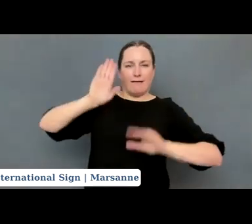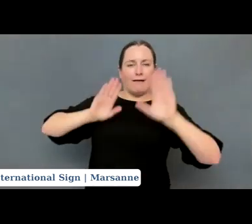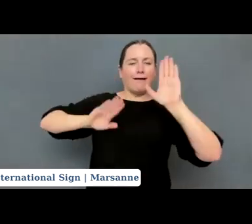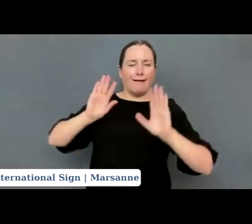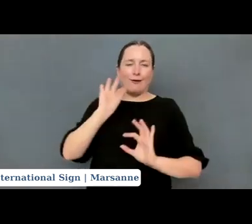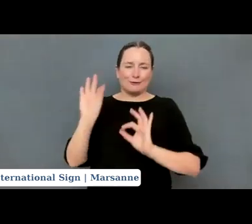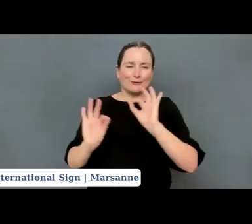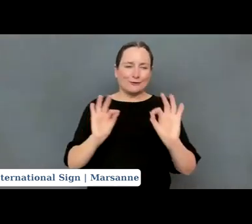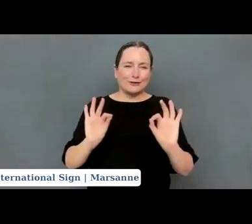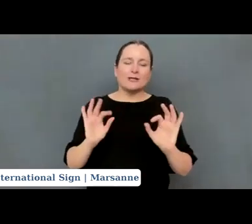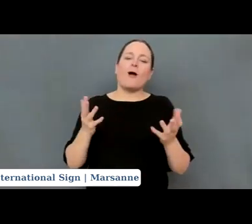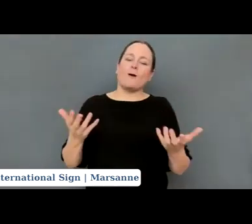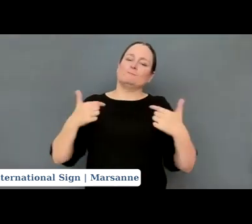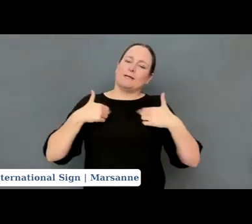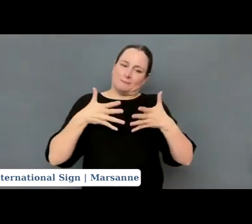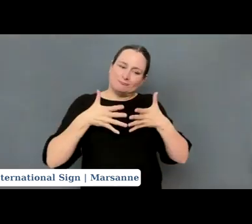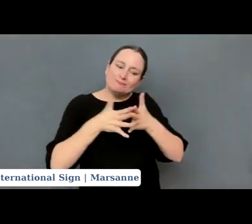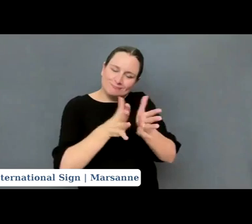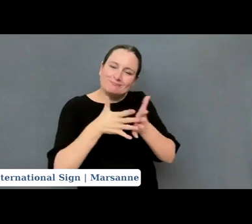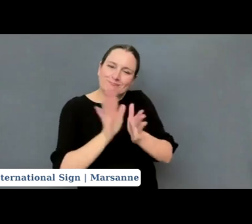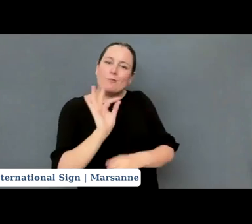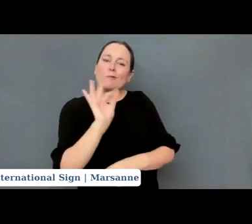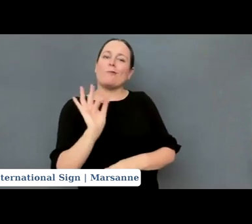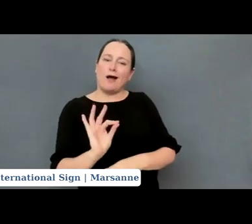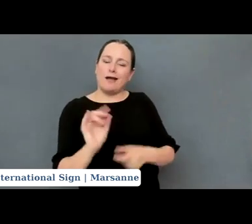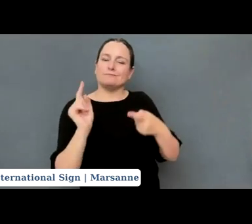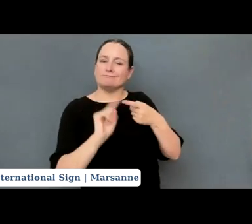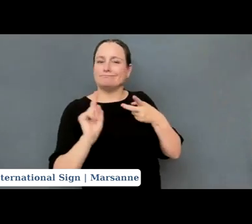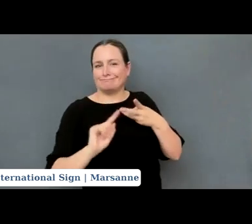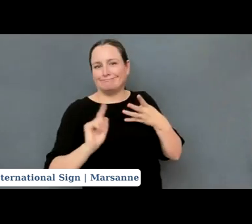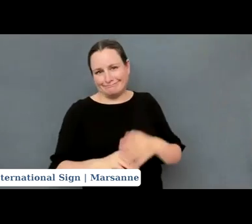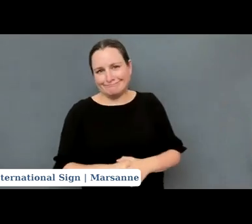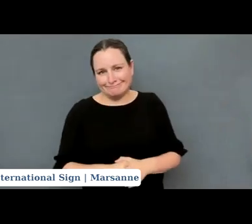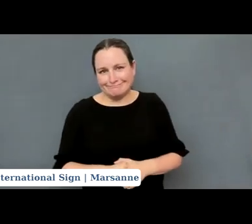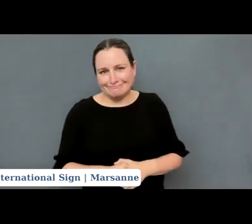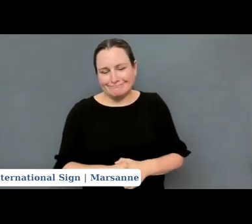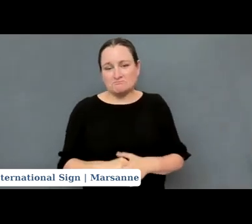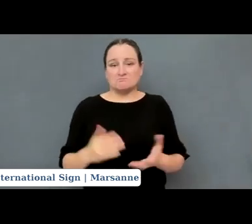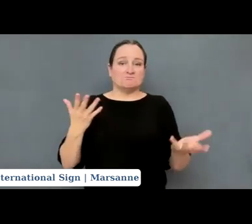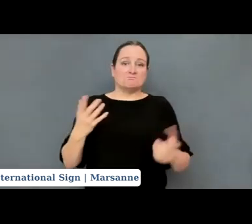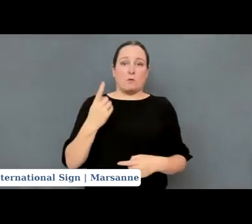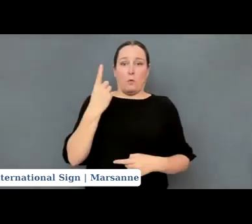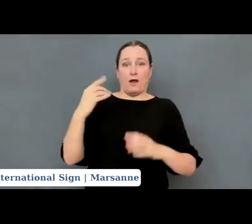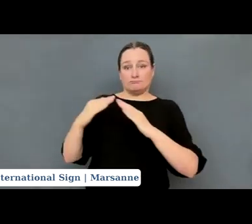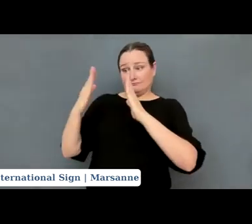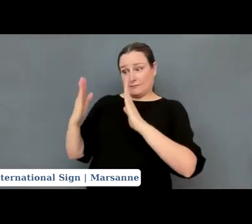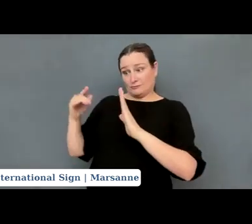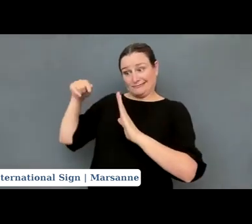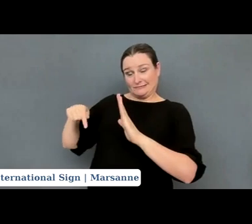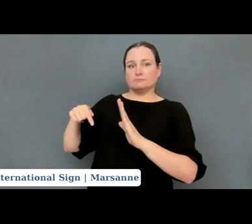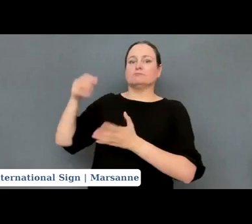Or why a certain person receives this amount and my neighbor gets a bit more than what I am